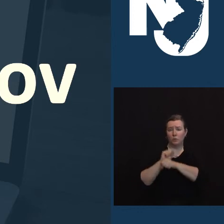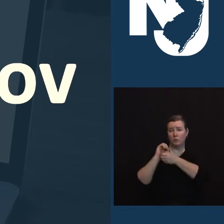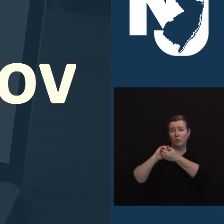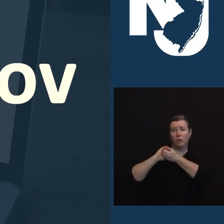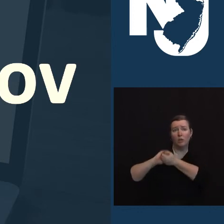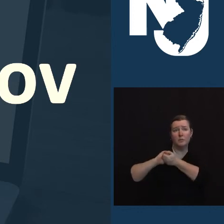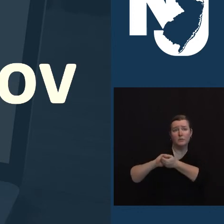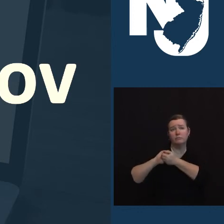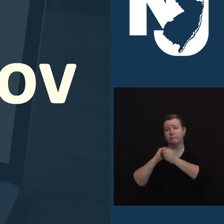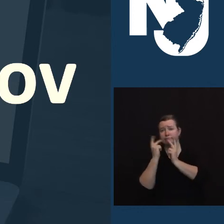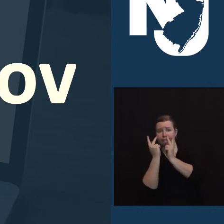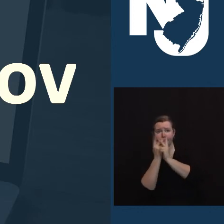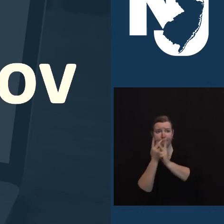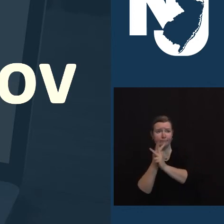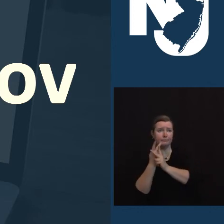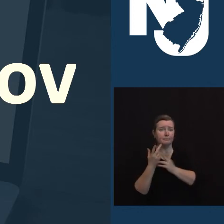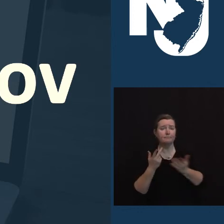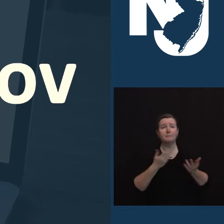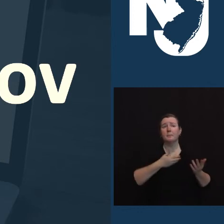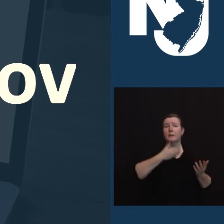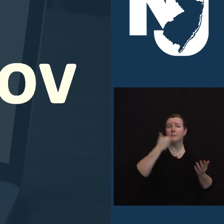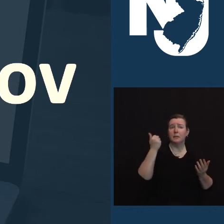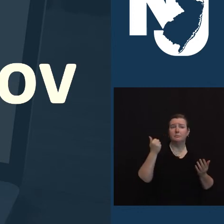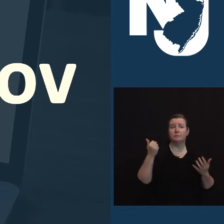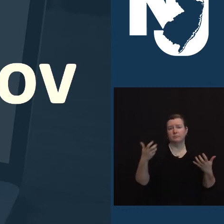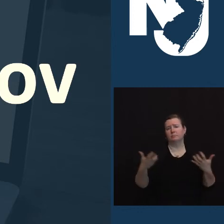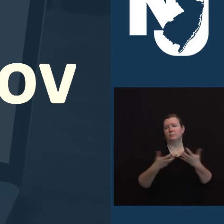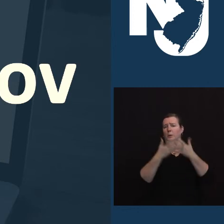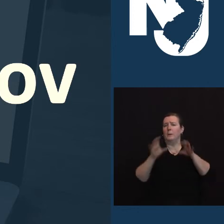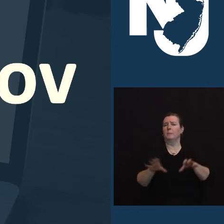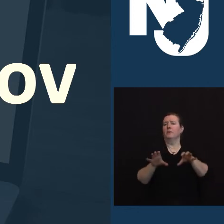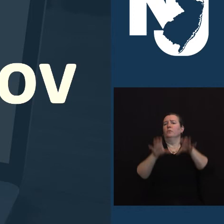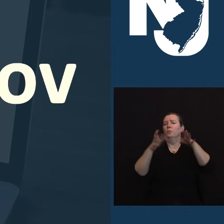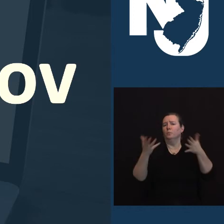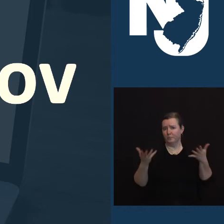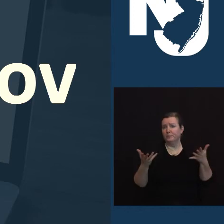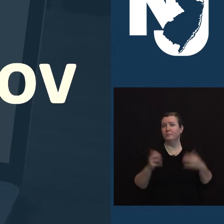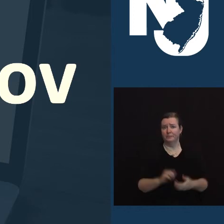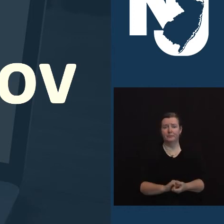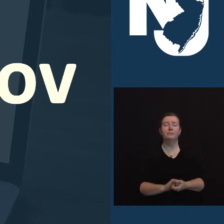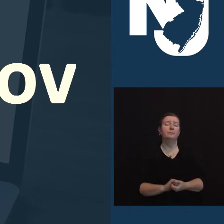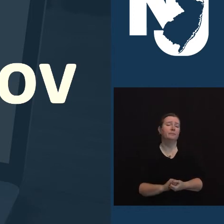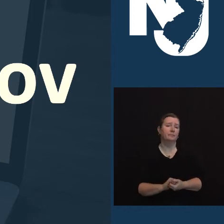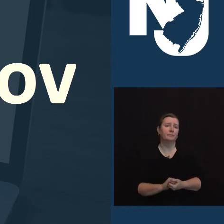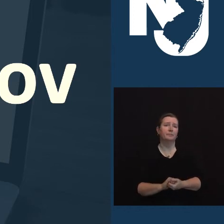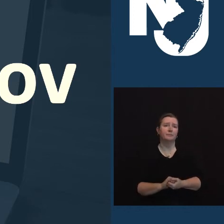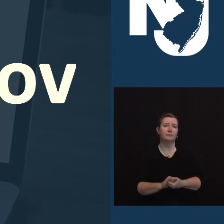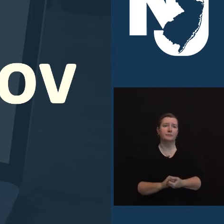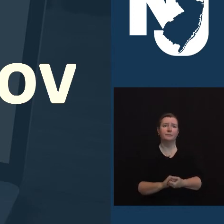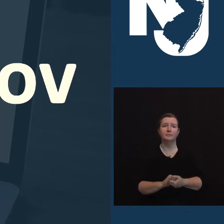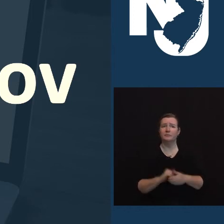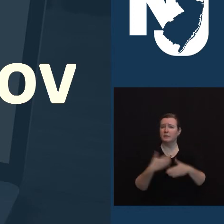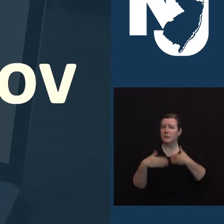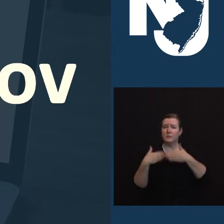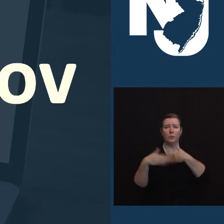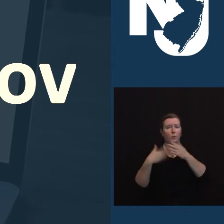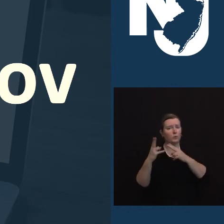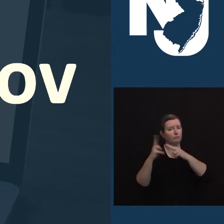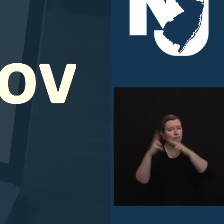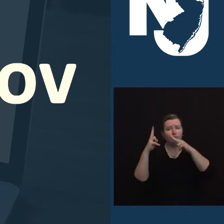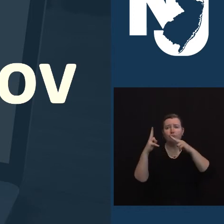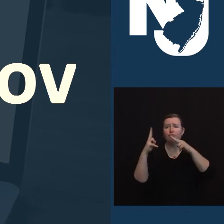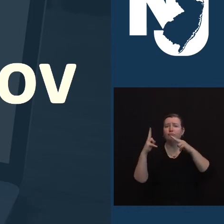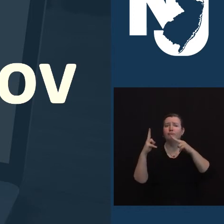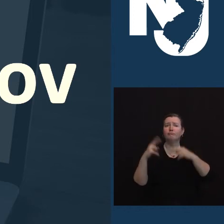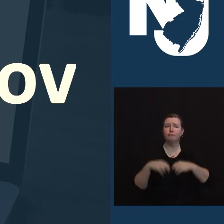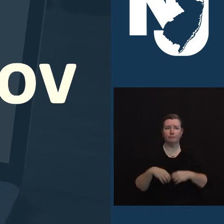that will keep New Jersey's colleges and universities among the very best in the nation, if not in the world. So to you,